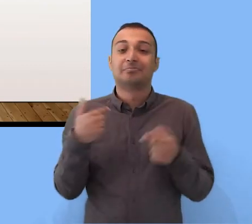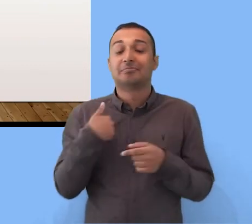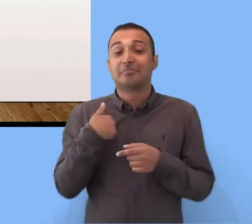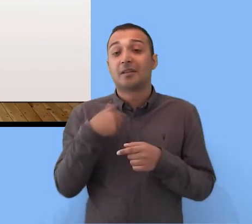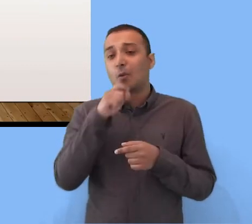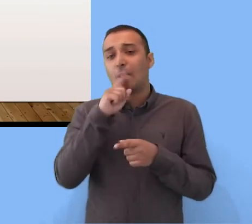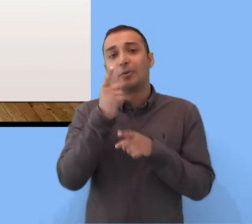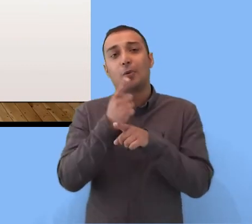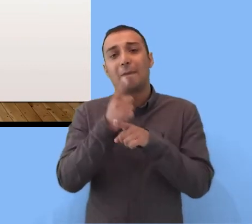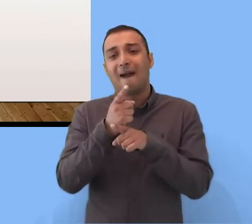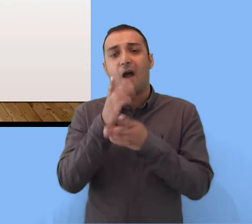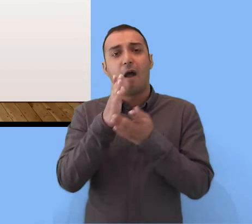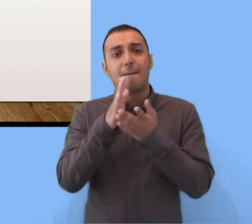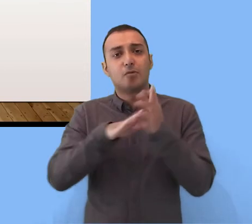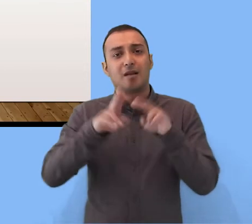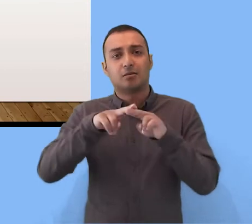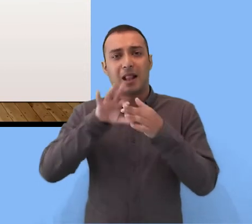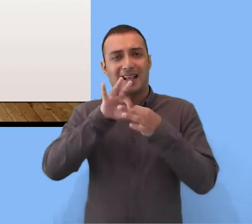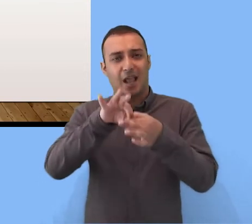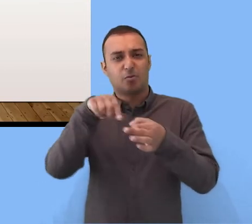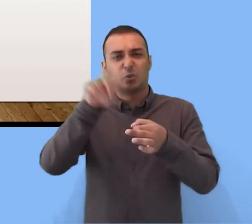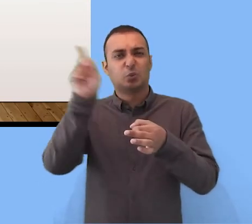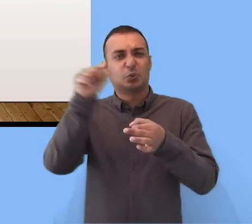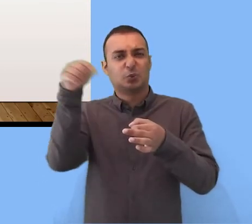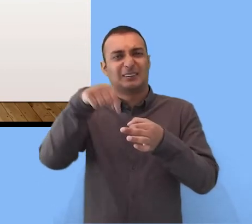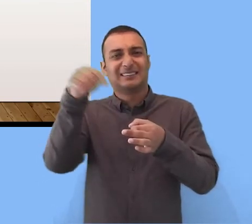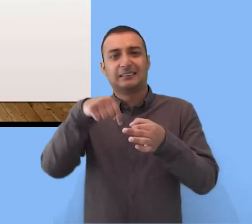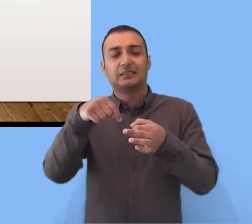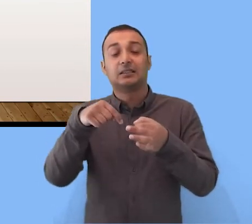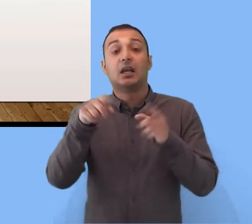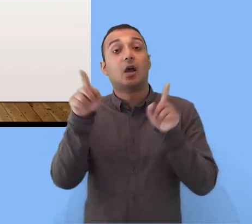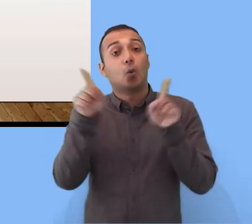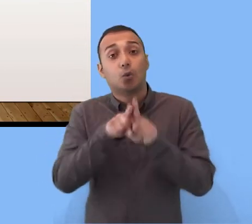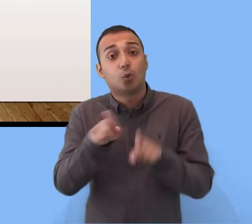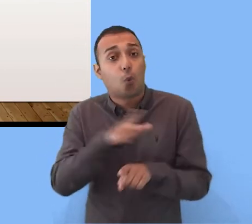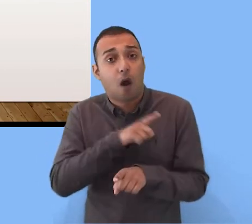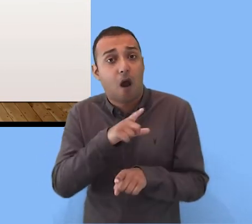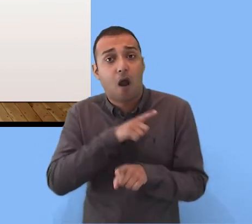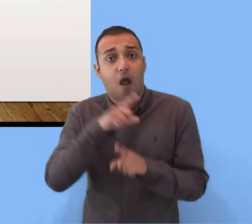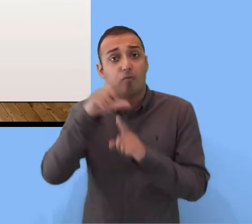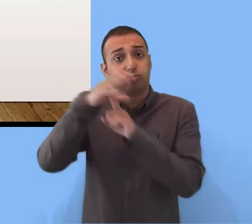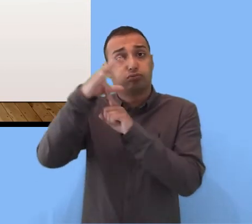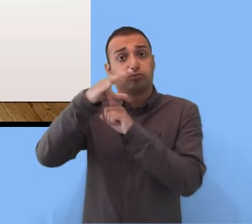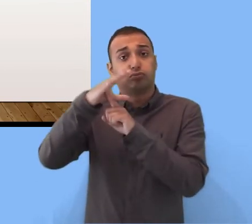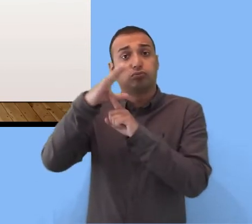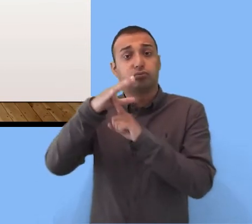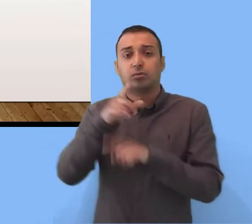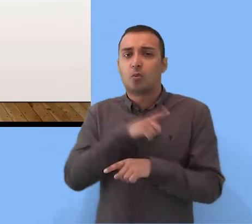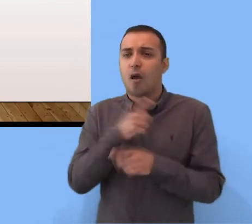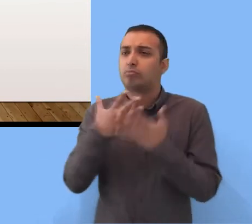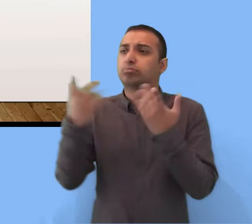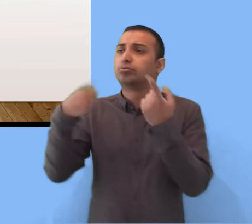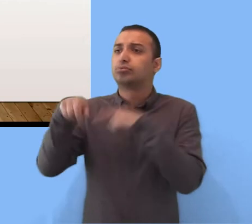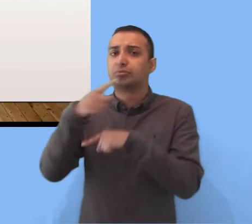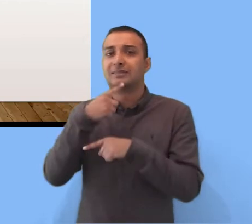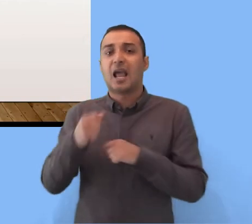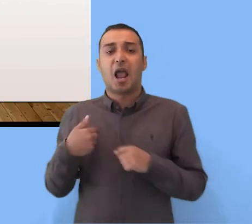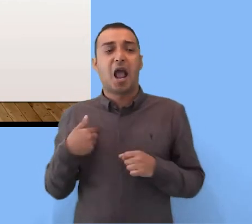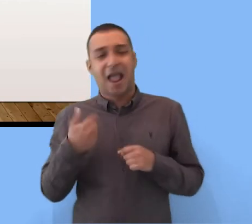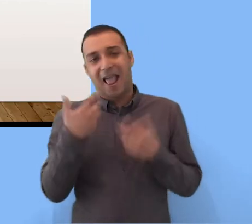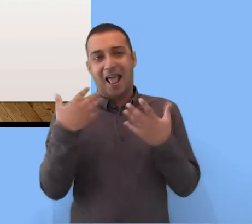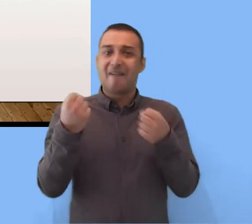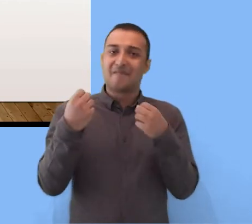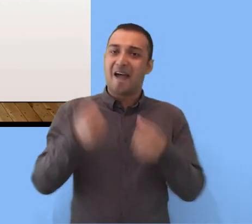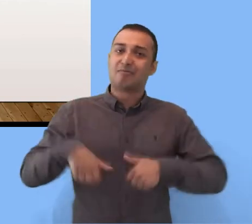engagement actually is and why it's important. Because so often people say, oh, we've got great parental